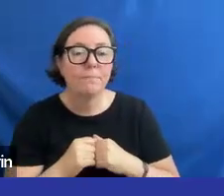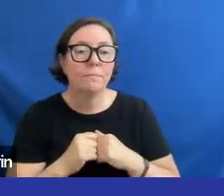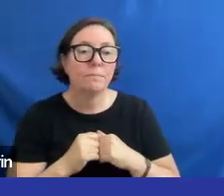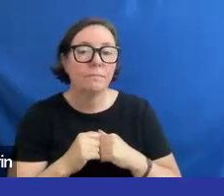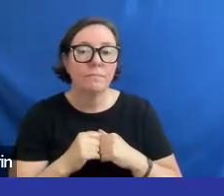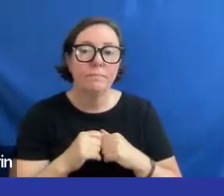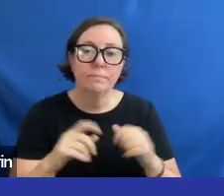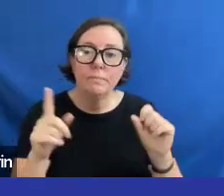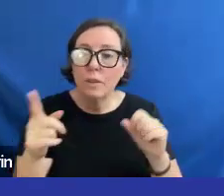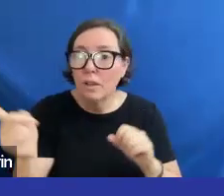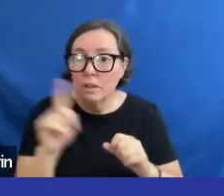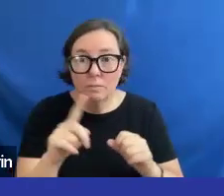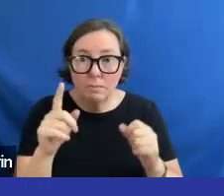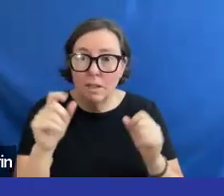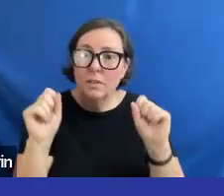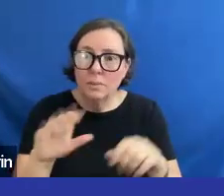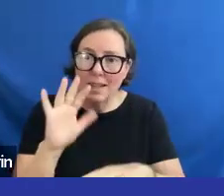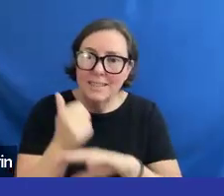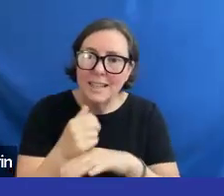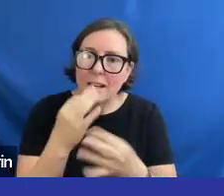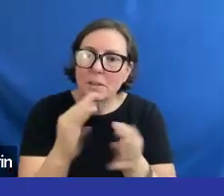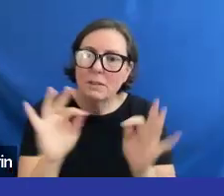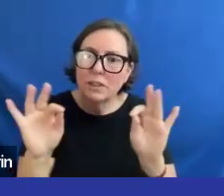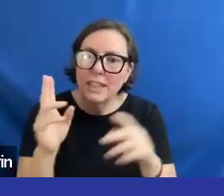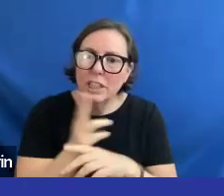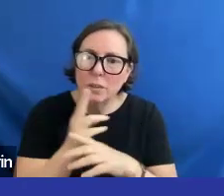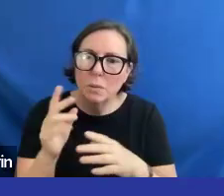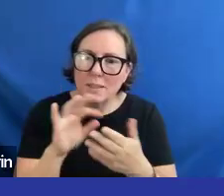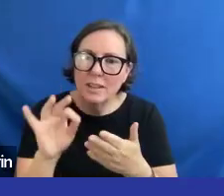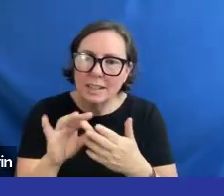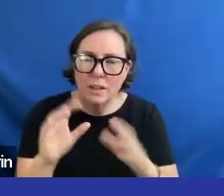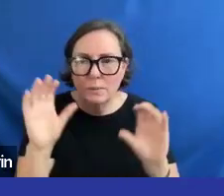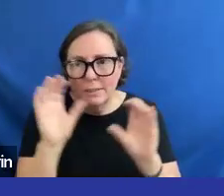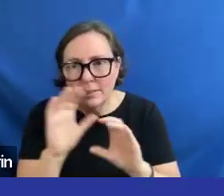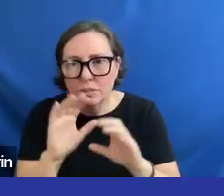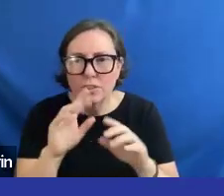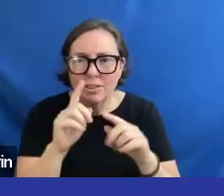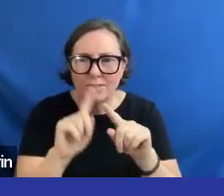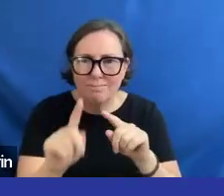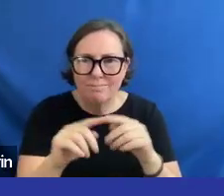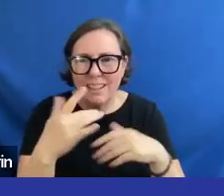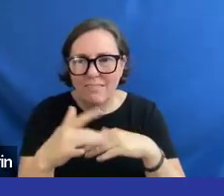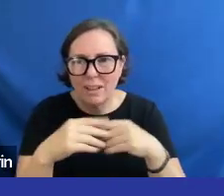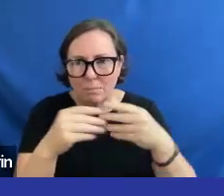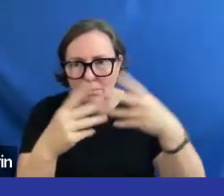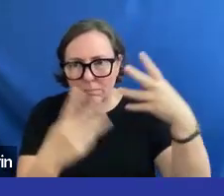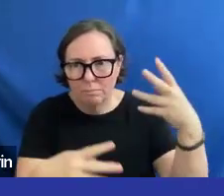You can create a free user account and search our inventory at the web address.